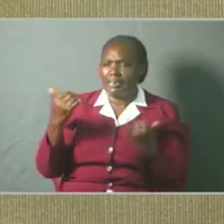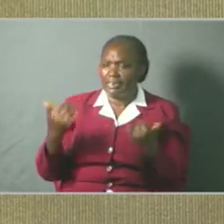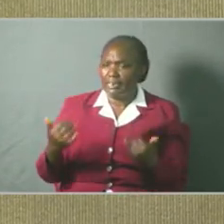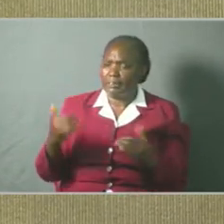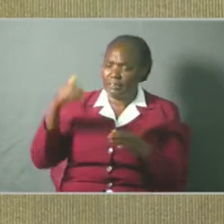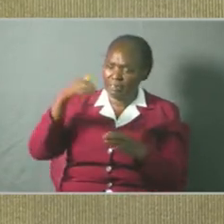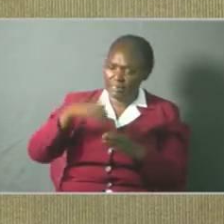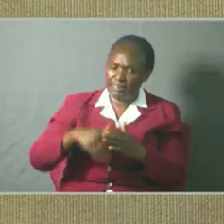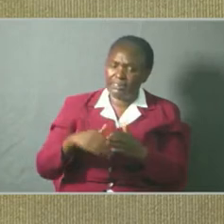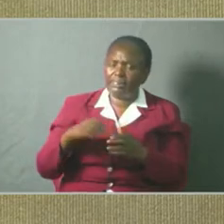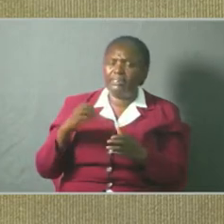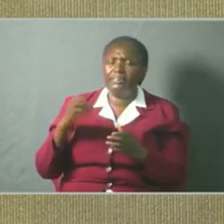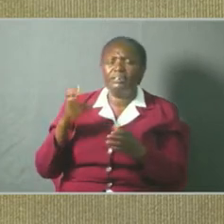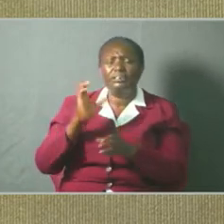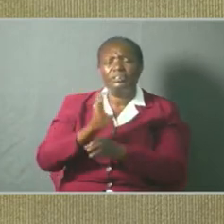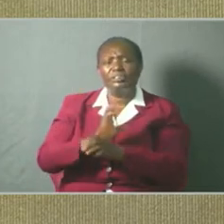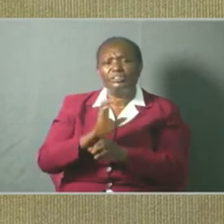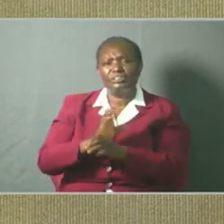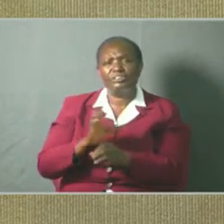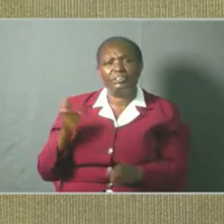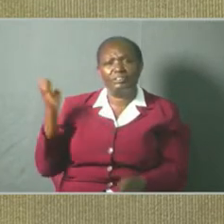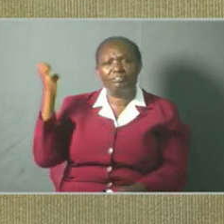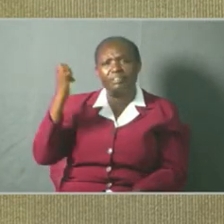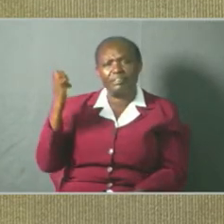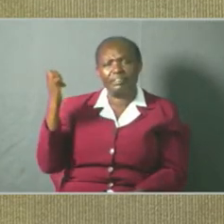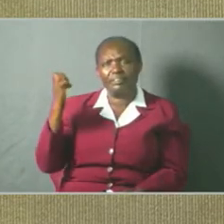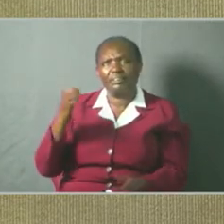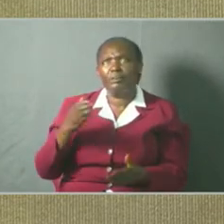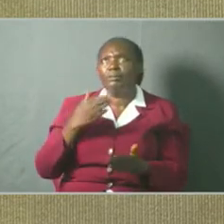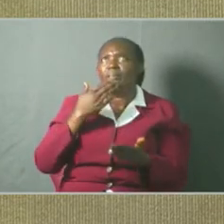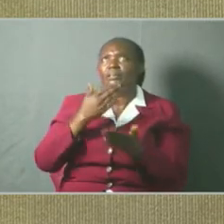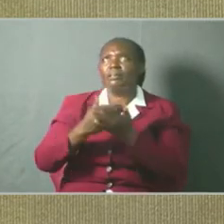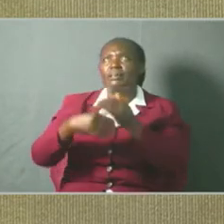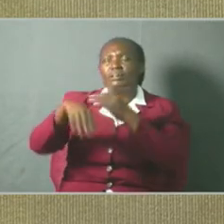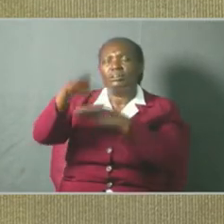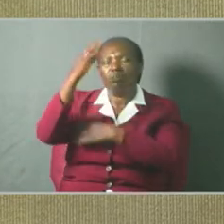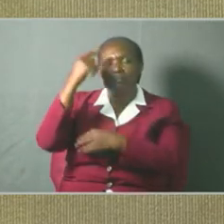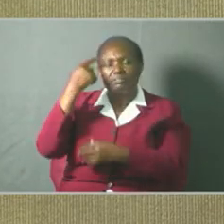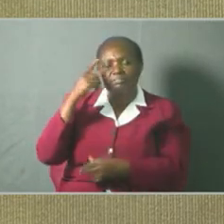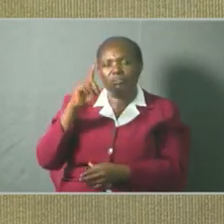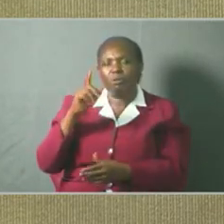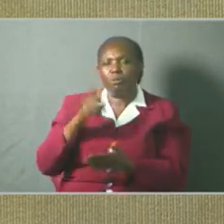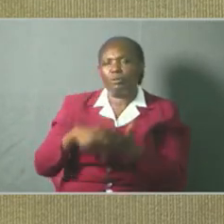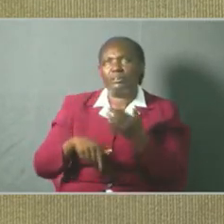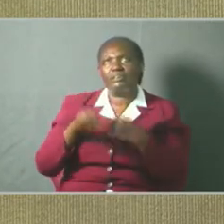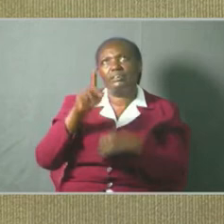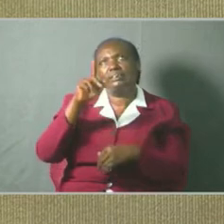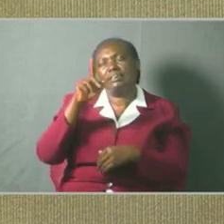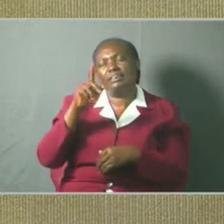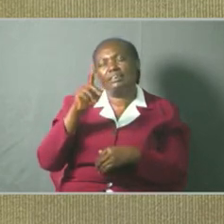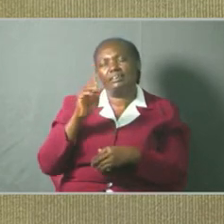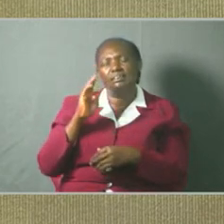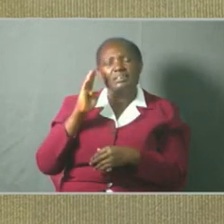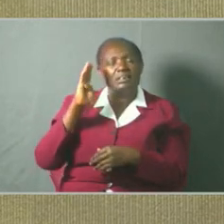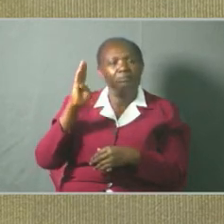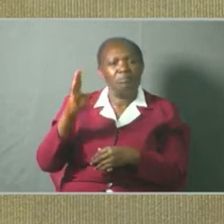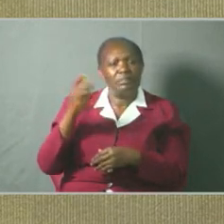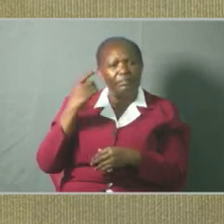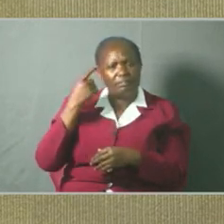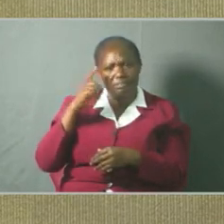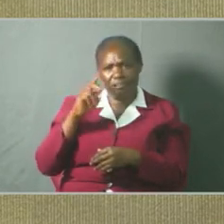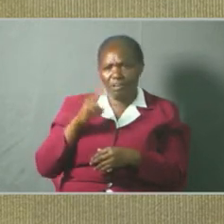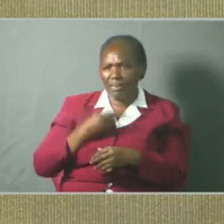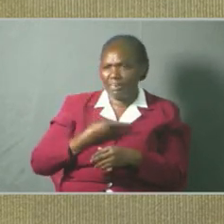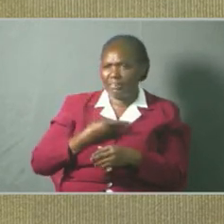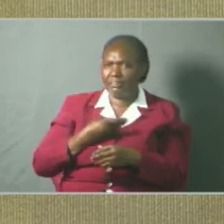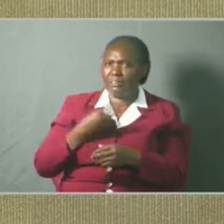evangelism, we organize this Thanksgiving to thank God for what he has been to us in the last 2 years that have